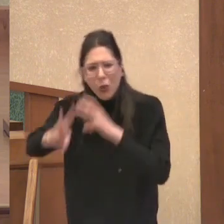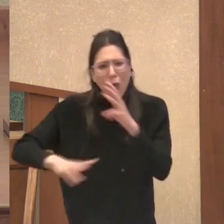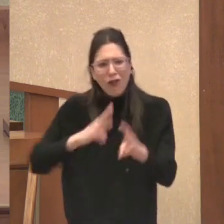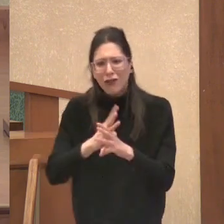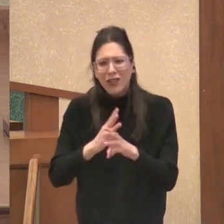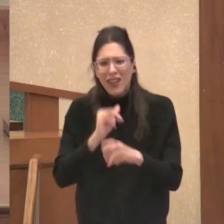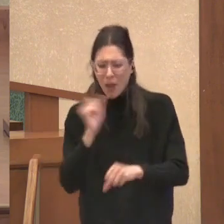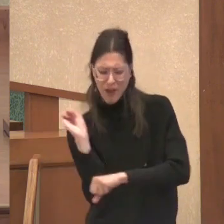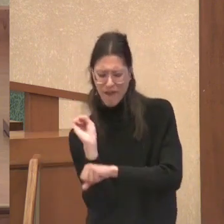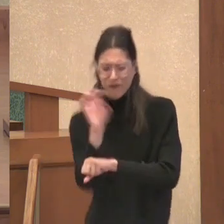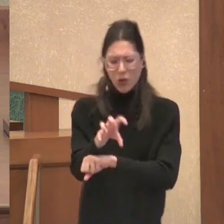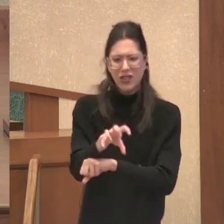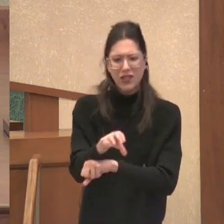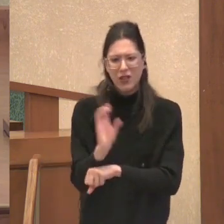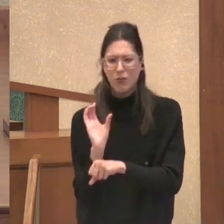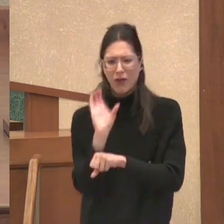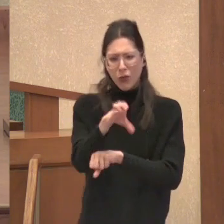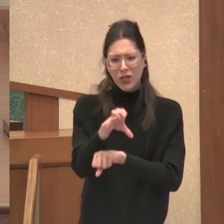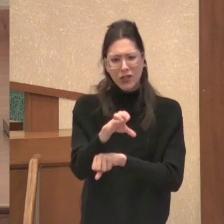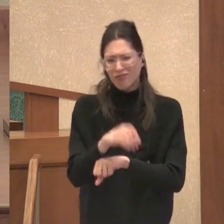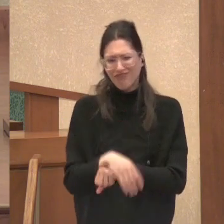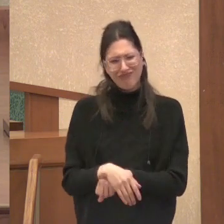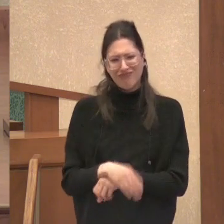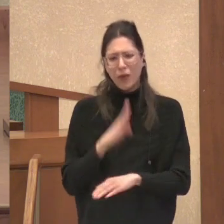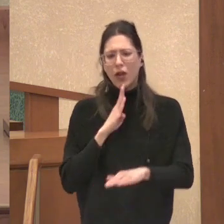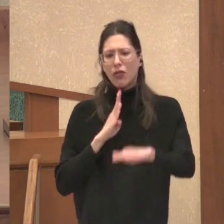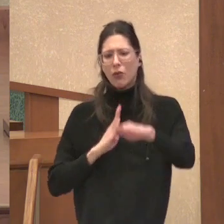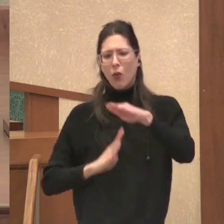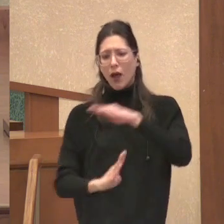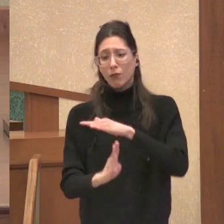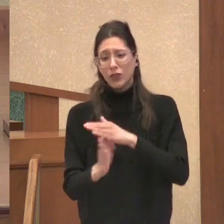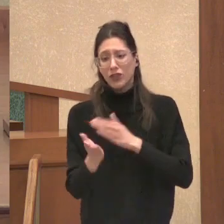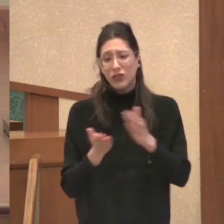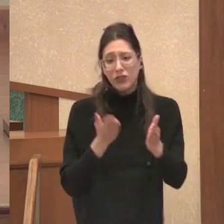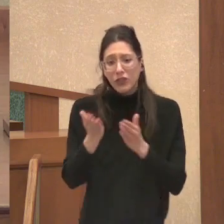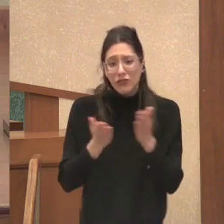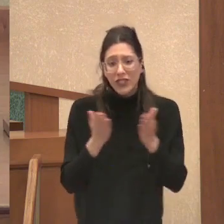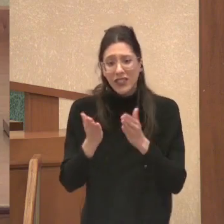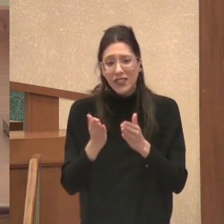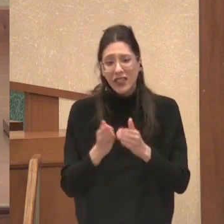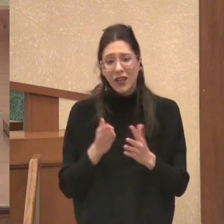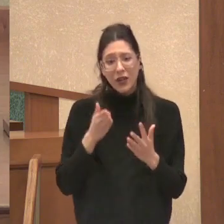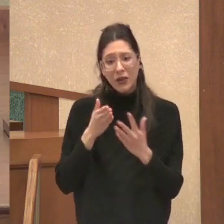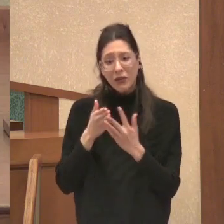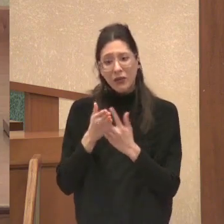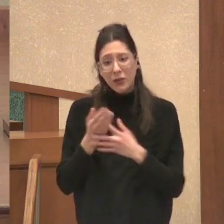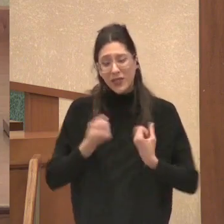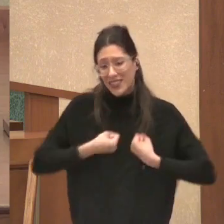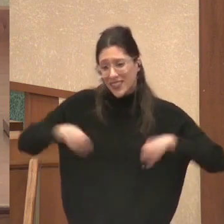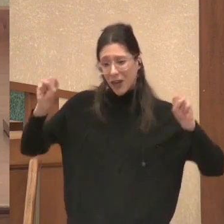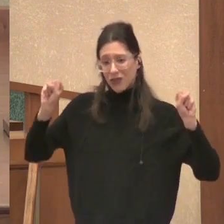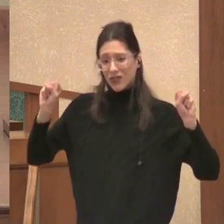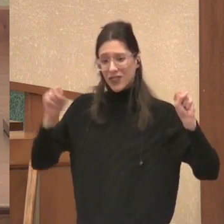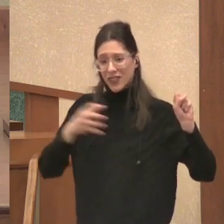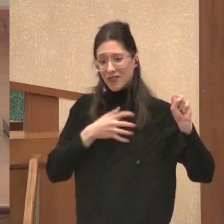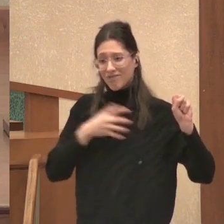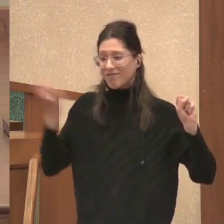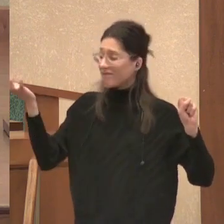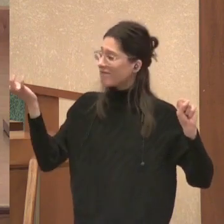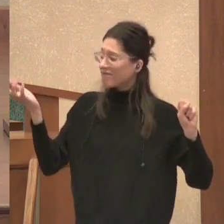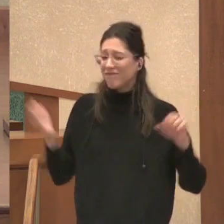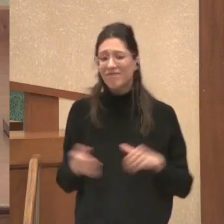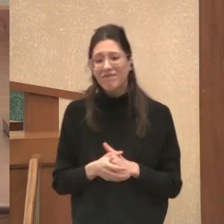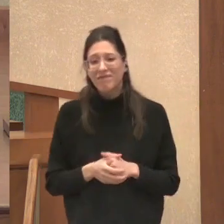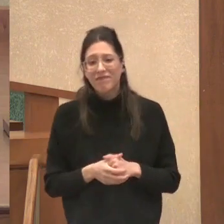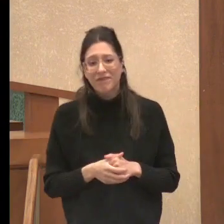by force, but through humble service and self-sacrifice. The Apostle Paul had a